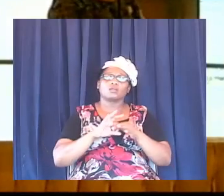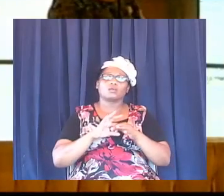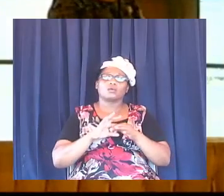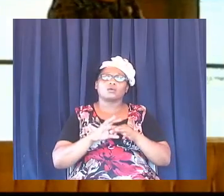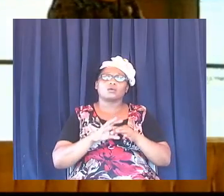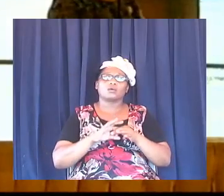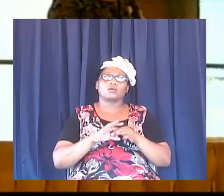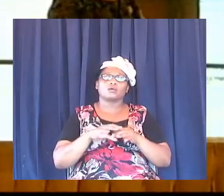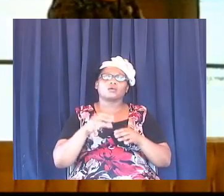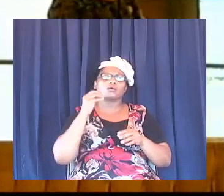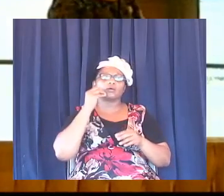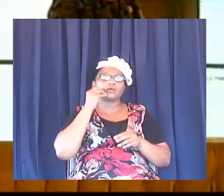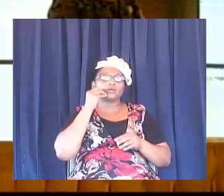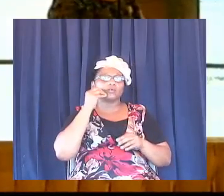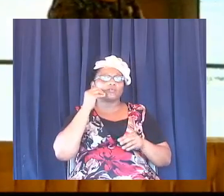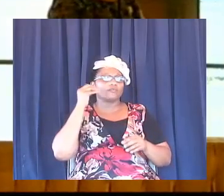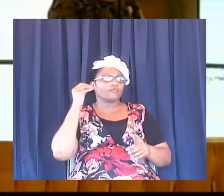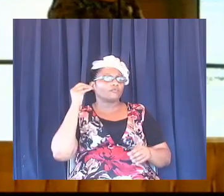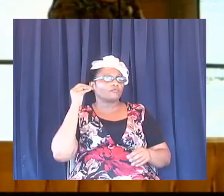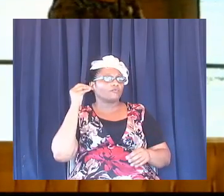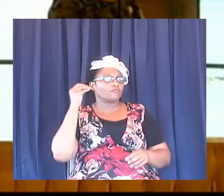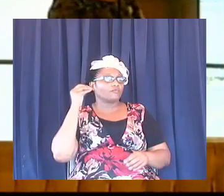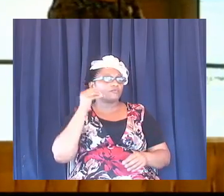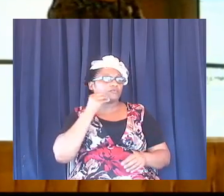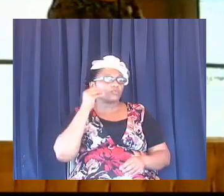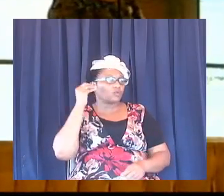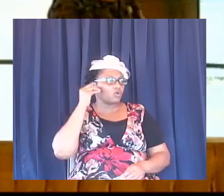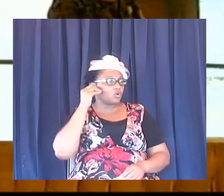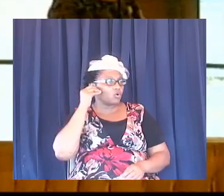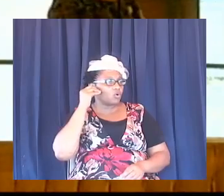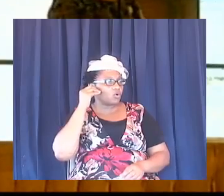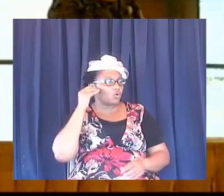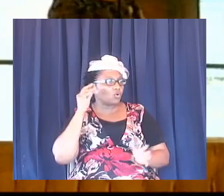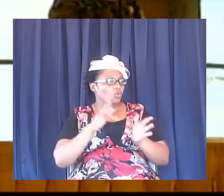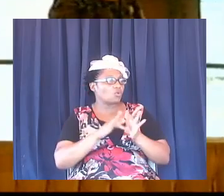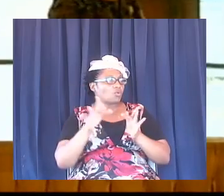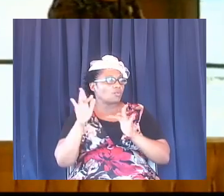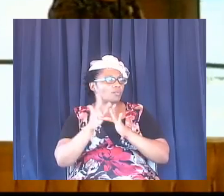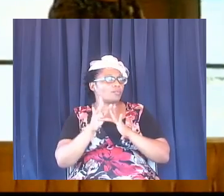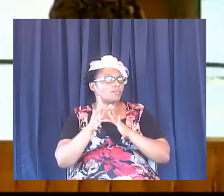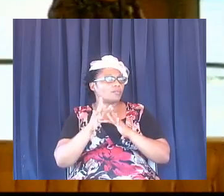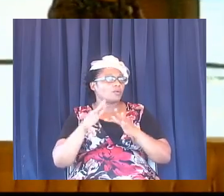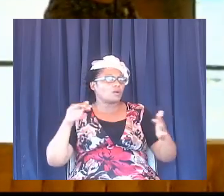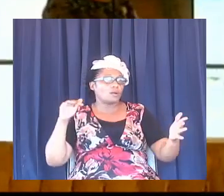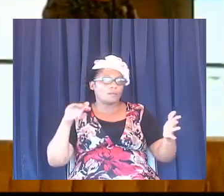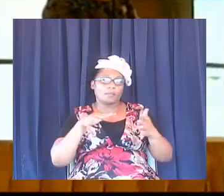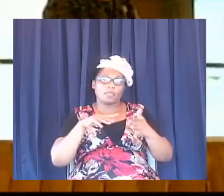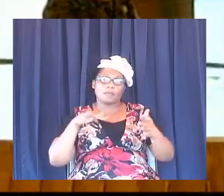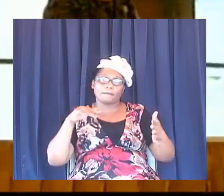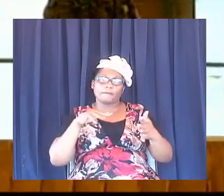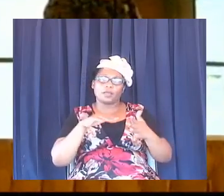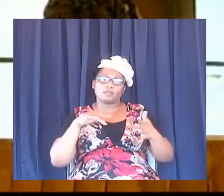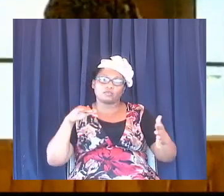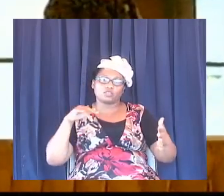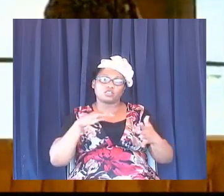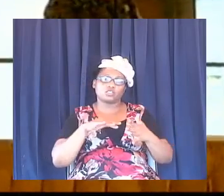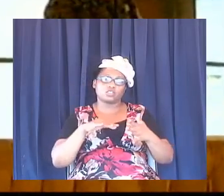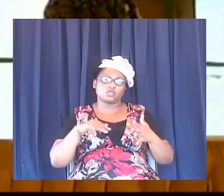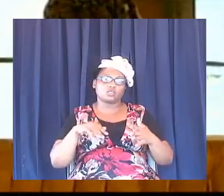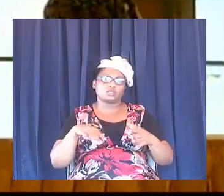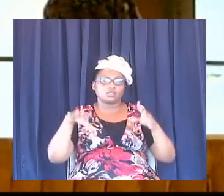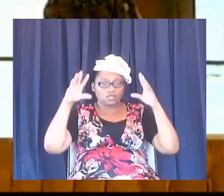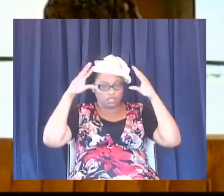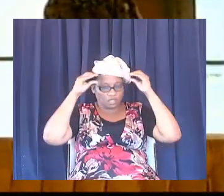faithfuls, always at it. Sun, rain, hurricane, whatever,